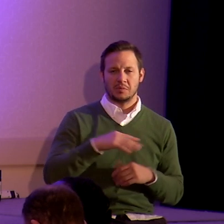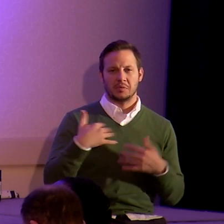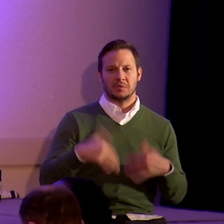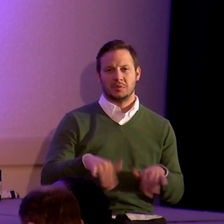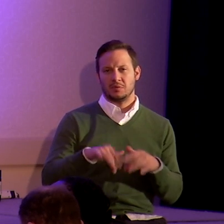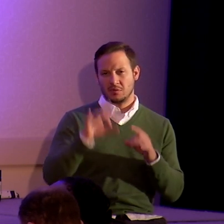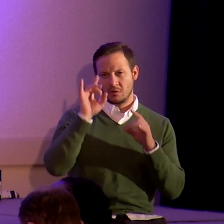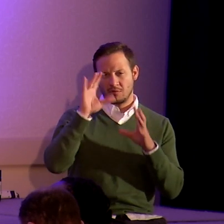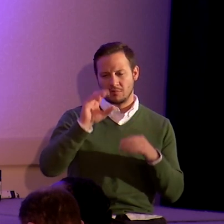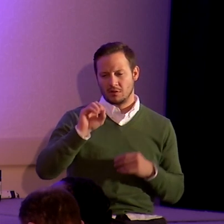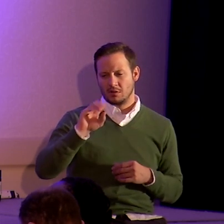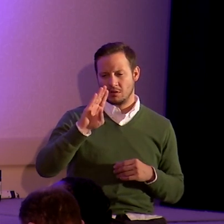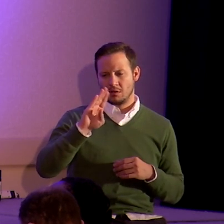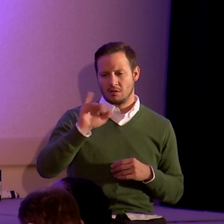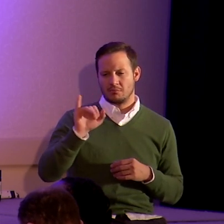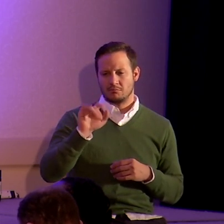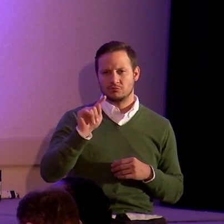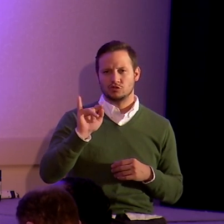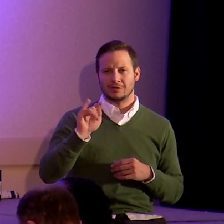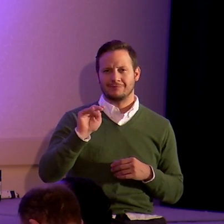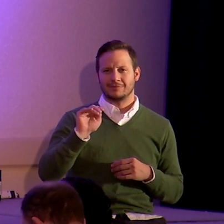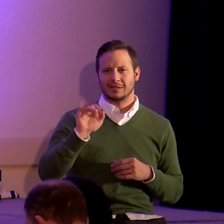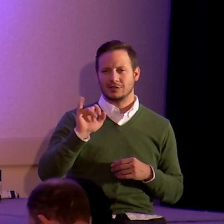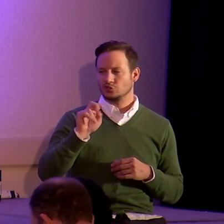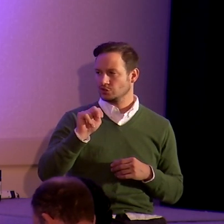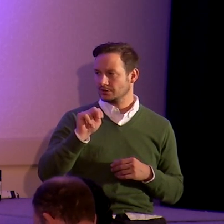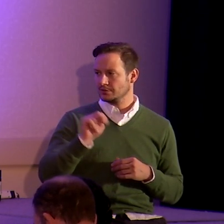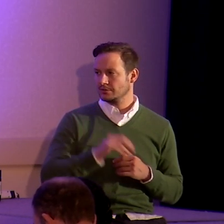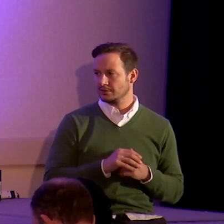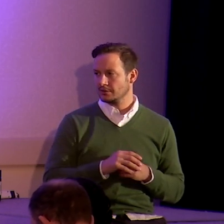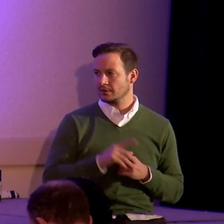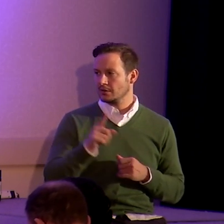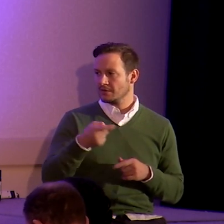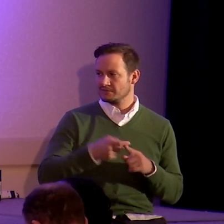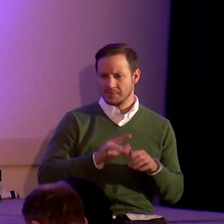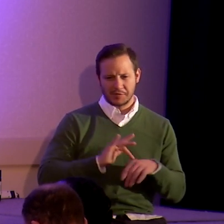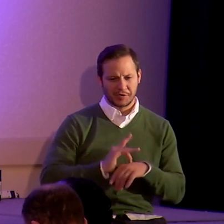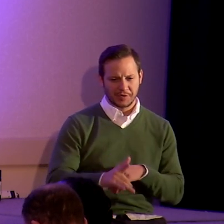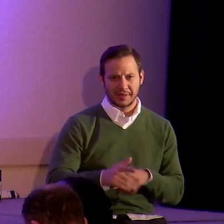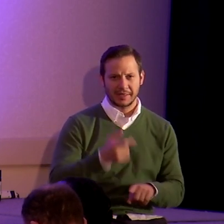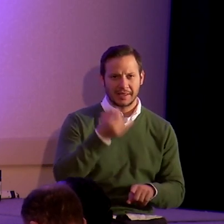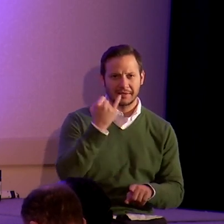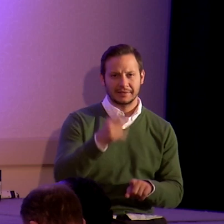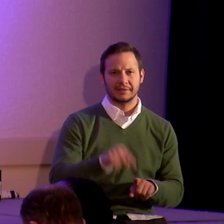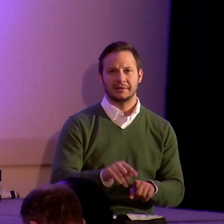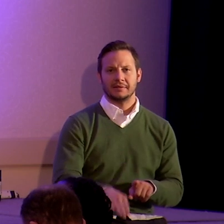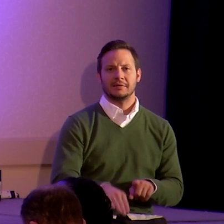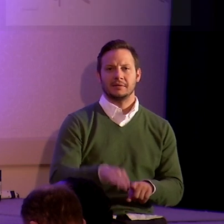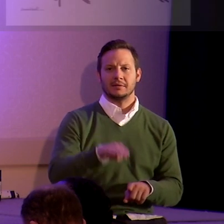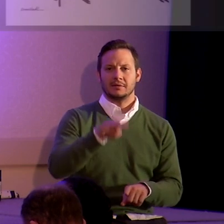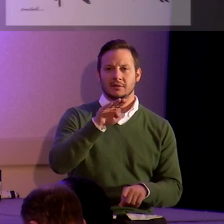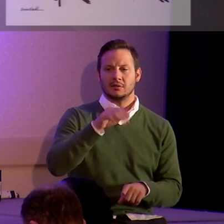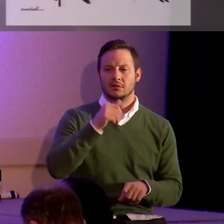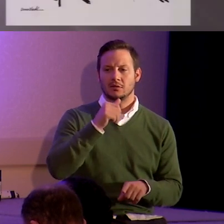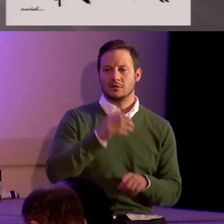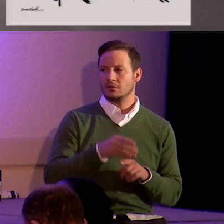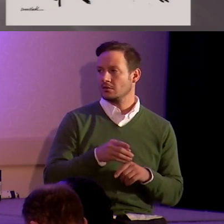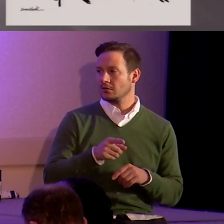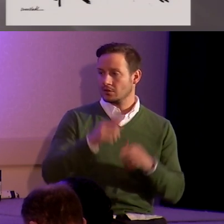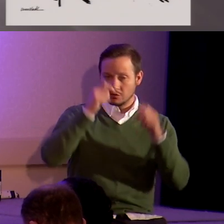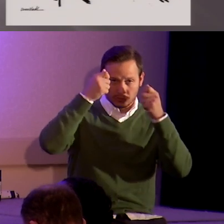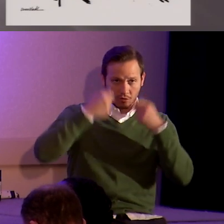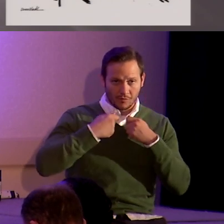objectification. In fact, from early on, girls are over-sexualized with the imposition of child veiling and